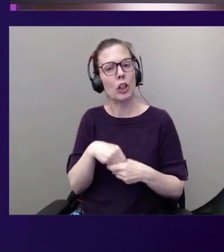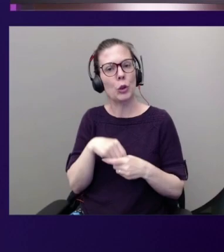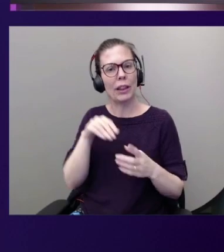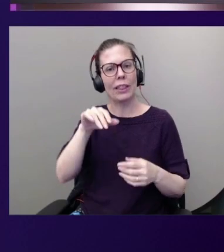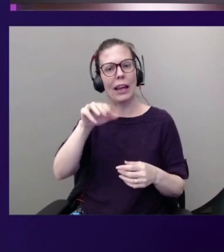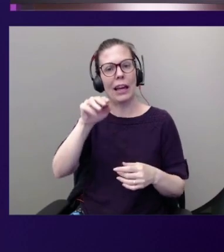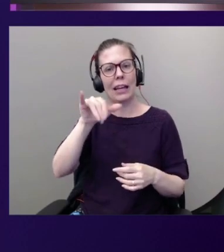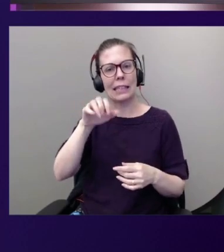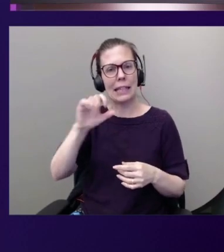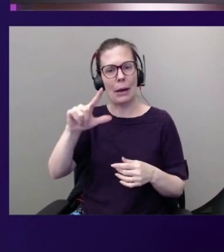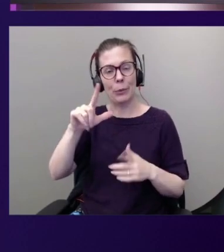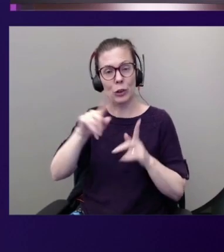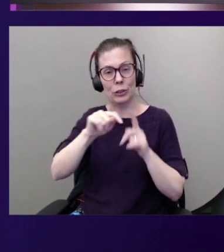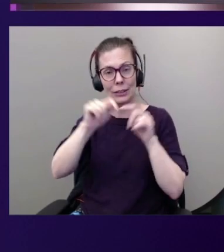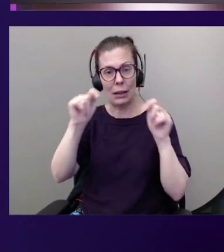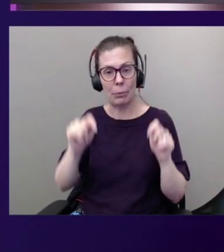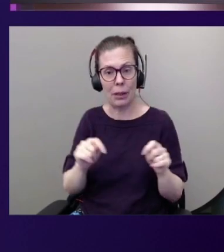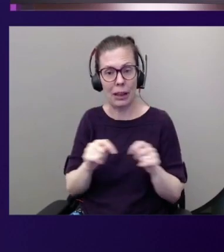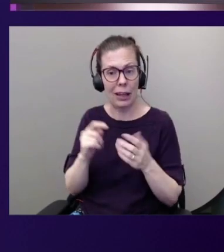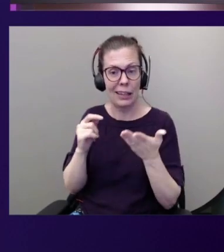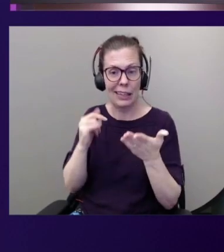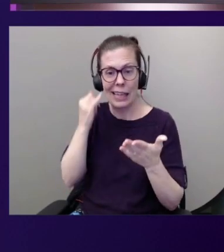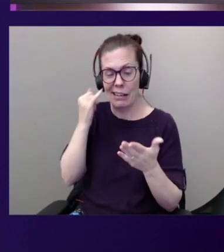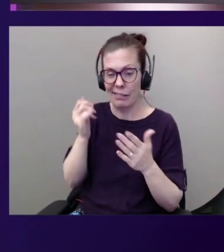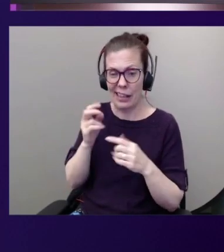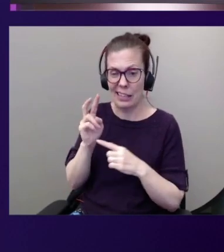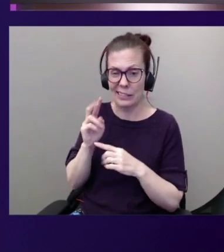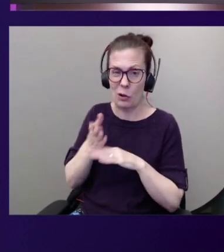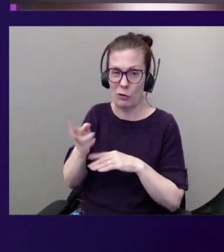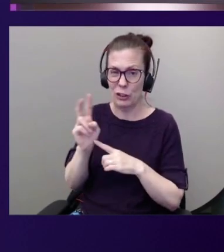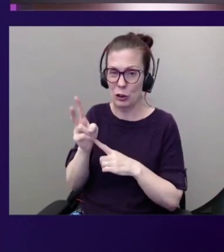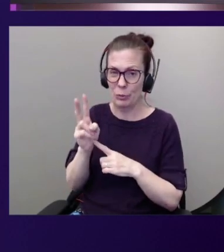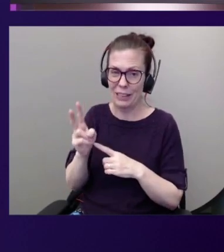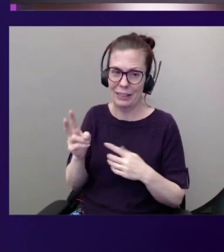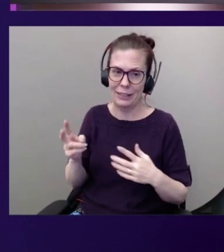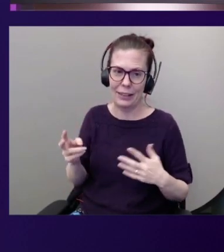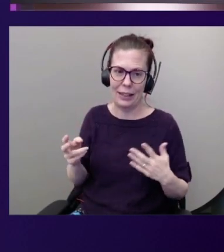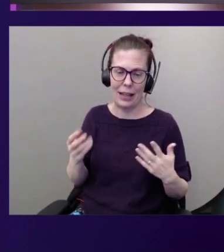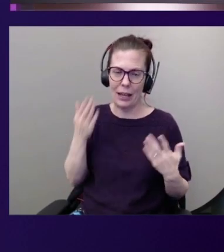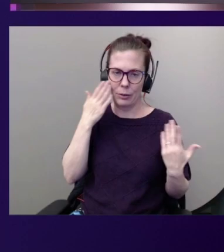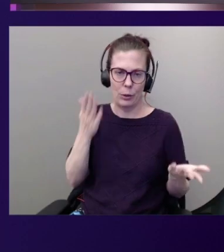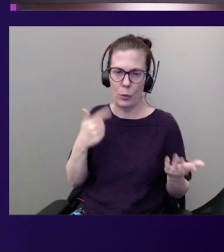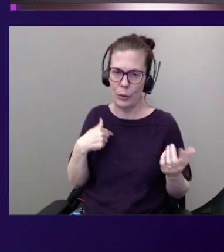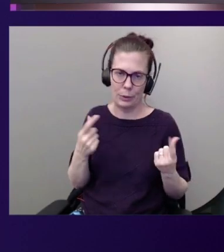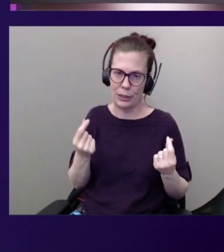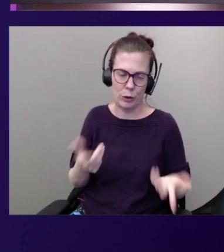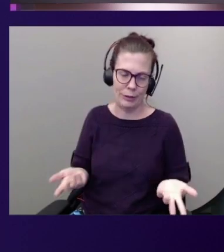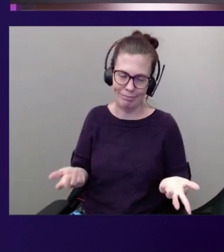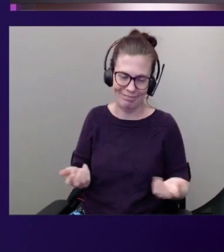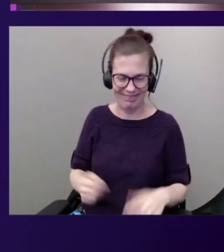template. And if this took me more than 2 minutes, then I don't know what I was doing.